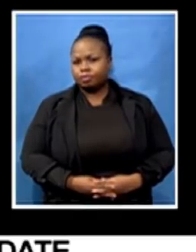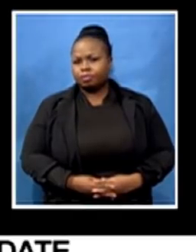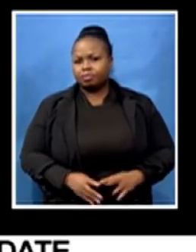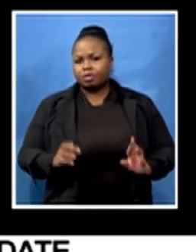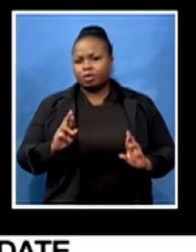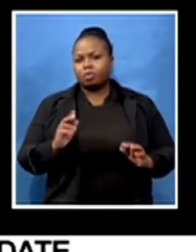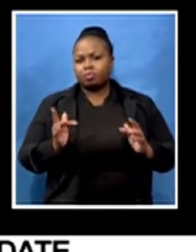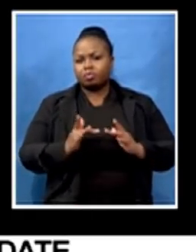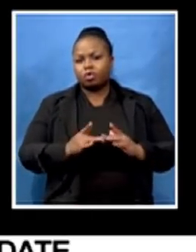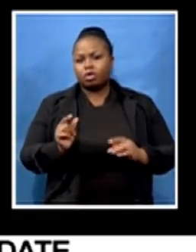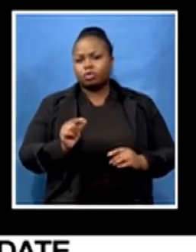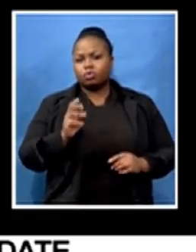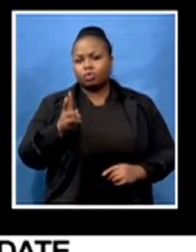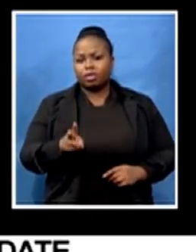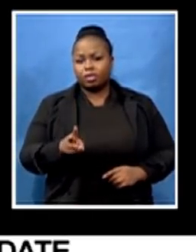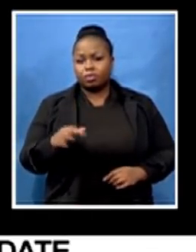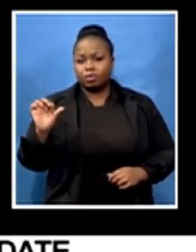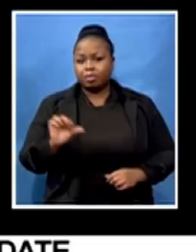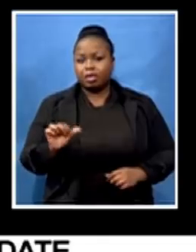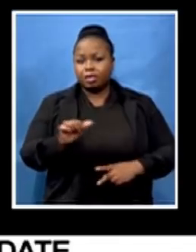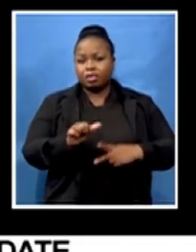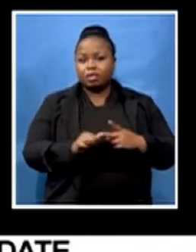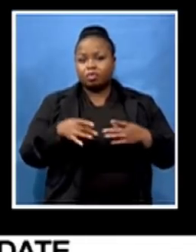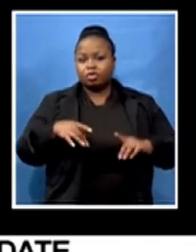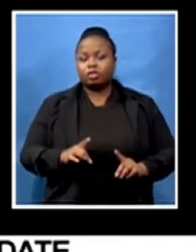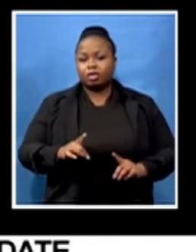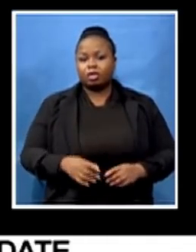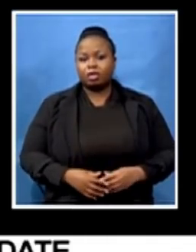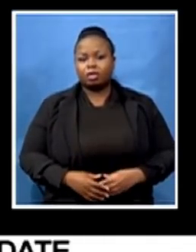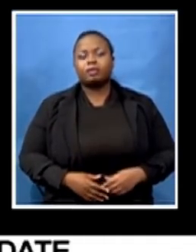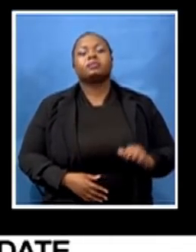back, Deputy Chair? I'm back.